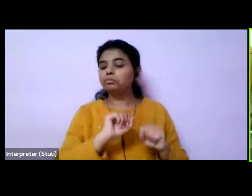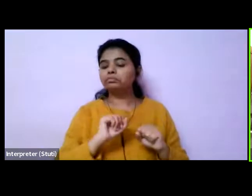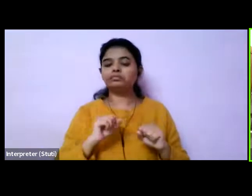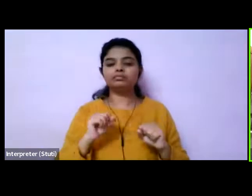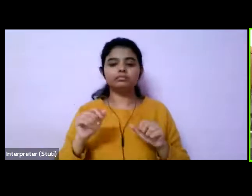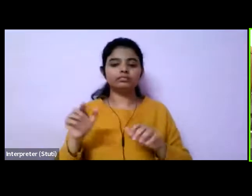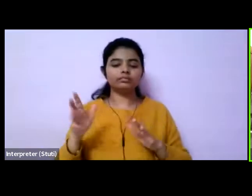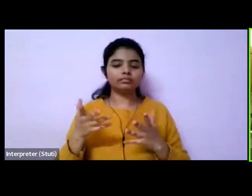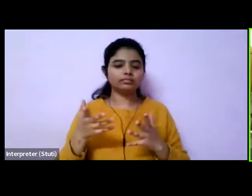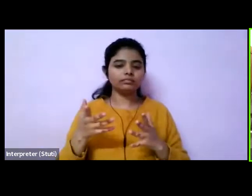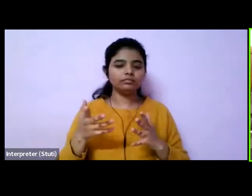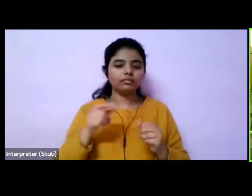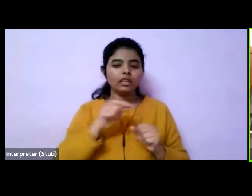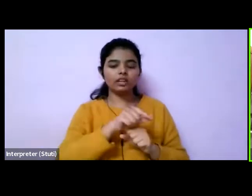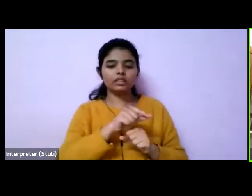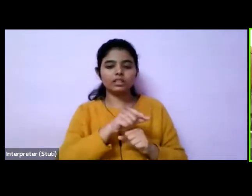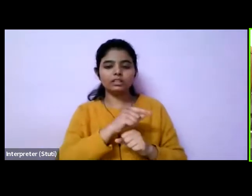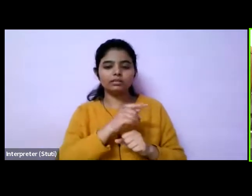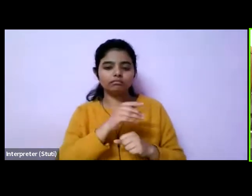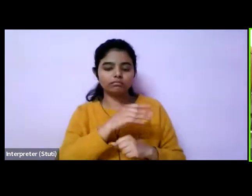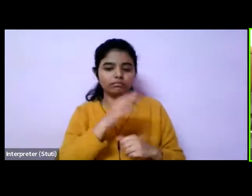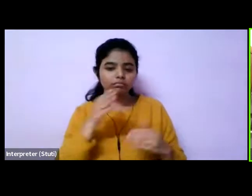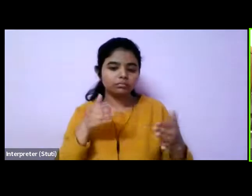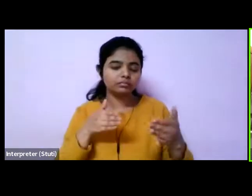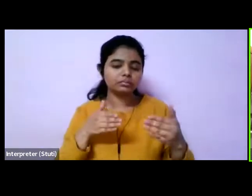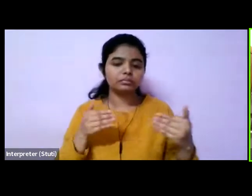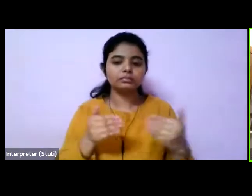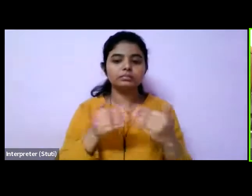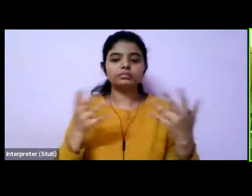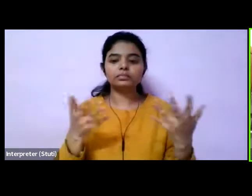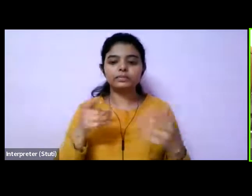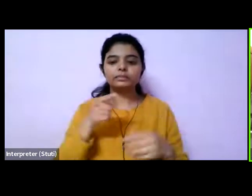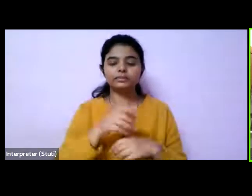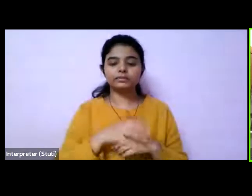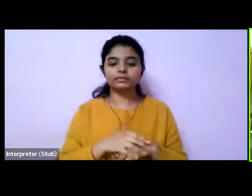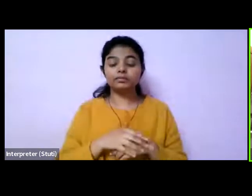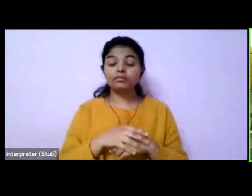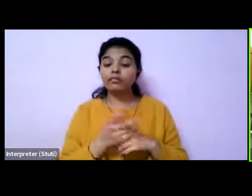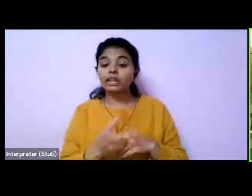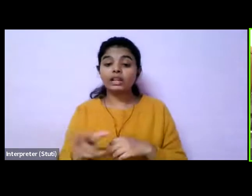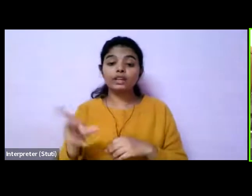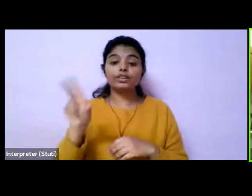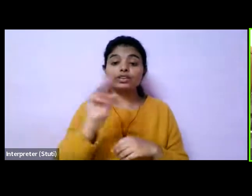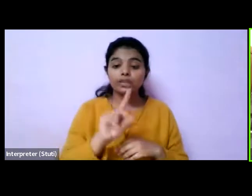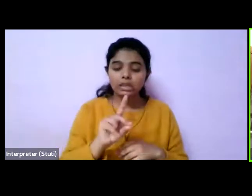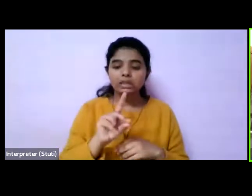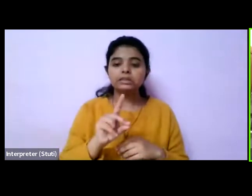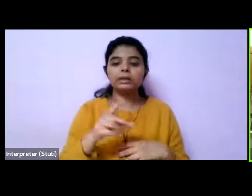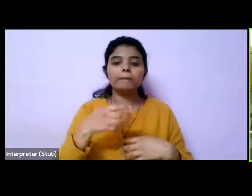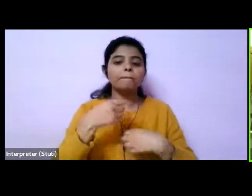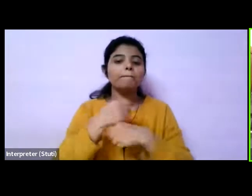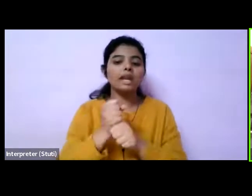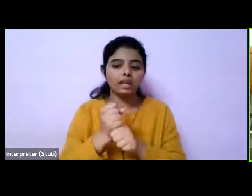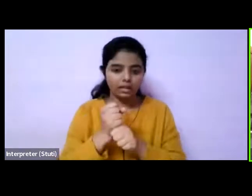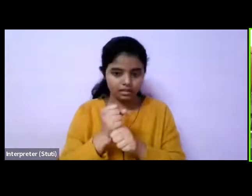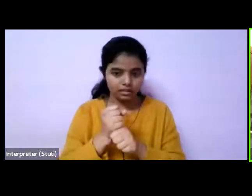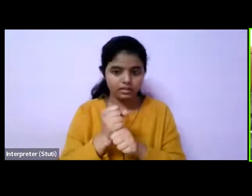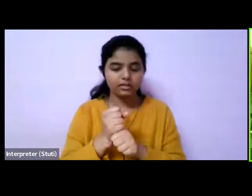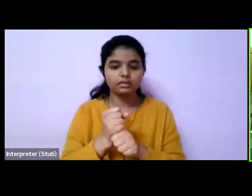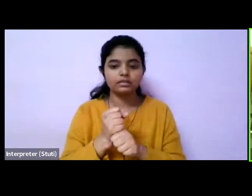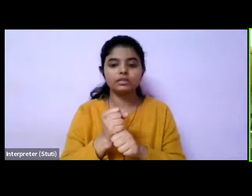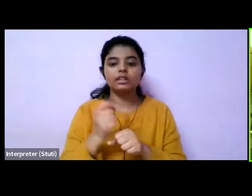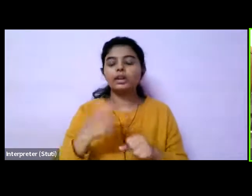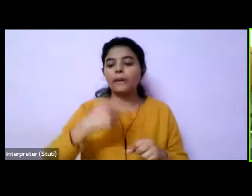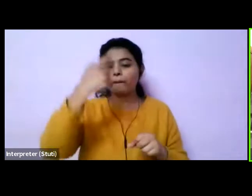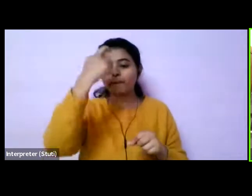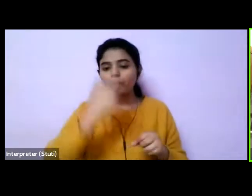We encounter a dramatist in the middle of his writing, recreation, reformulation of personal